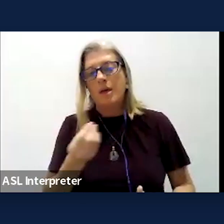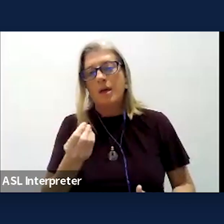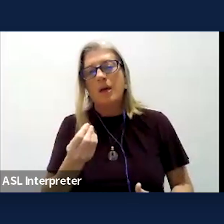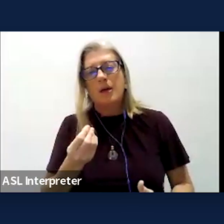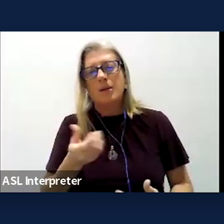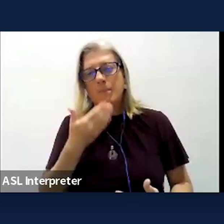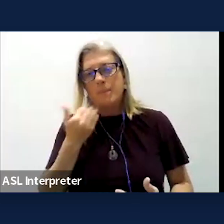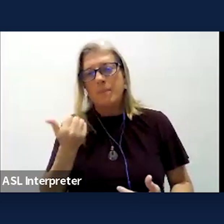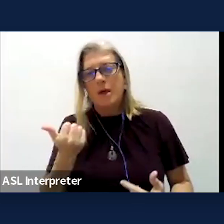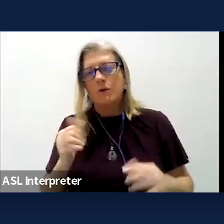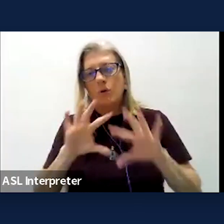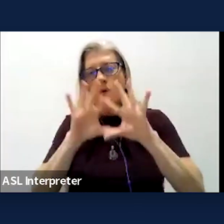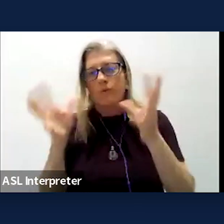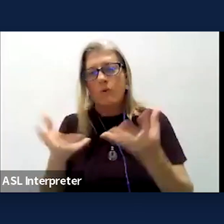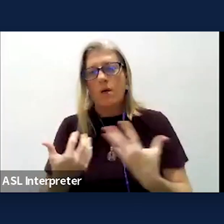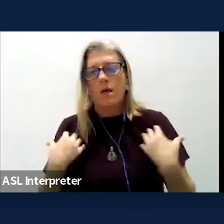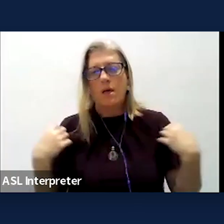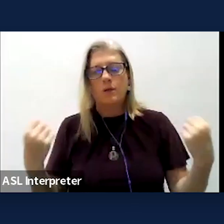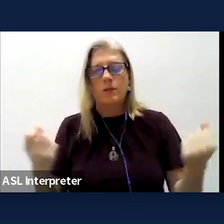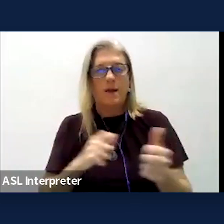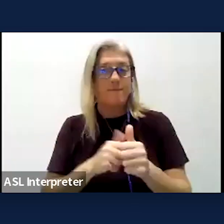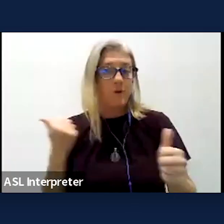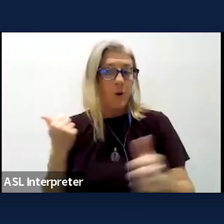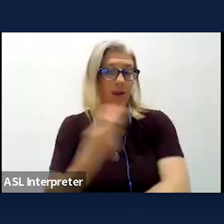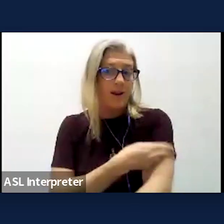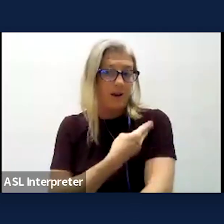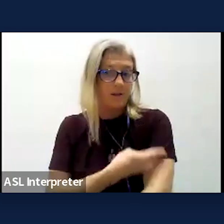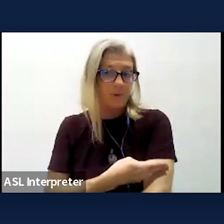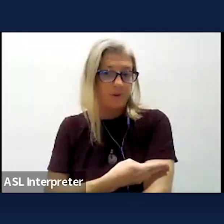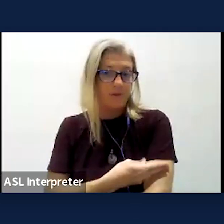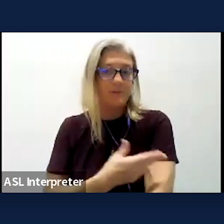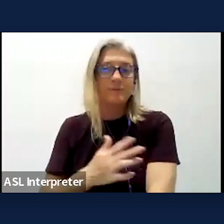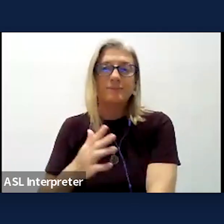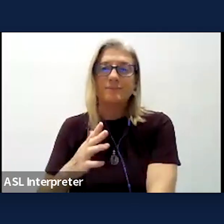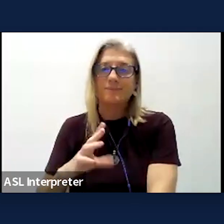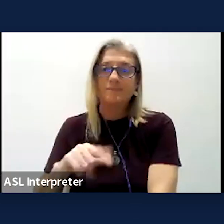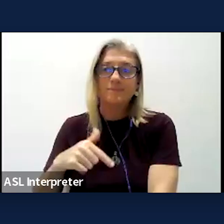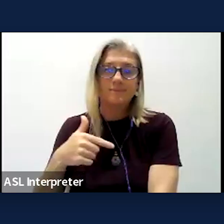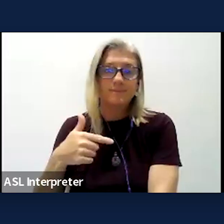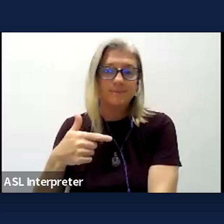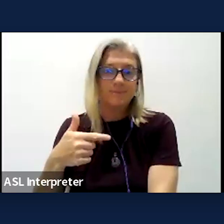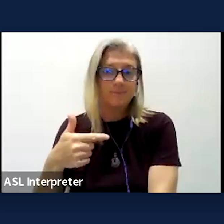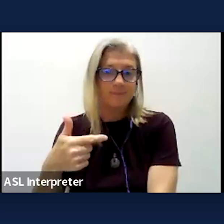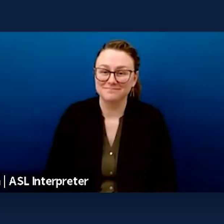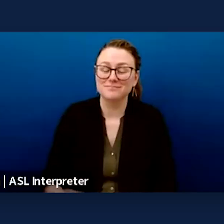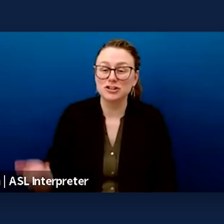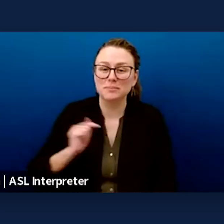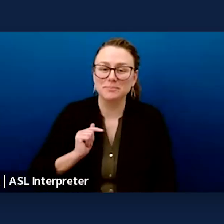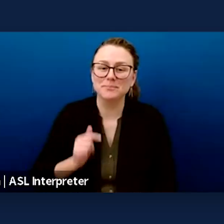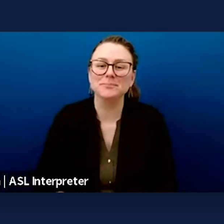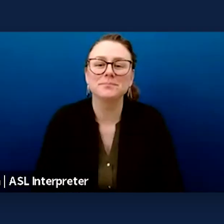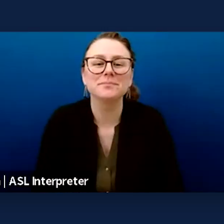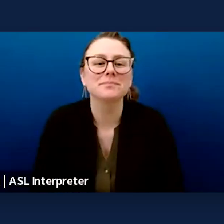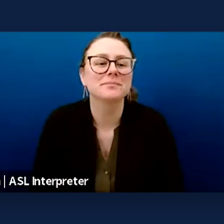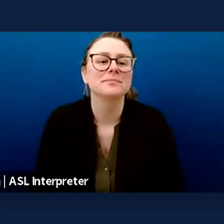sense of health and well-being, and avoid the hospital altogether. There we go. I want to I just wanted to say